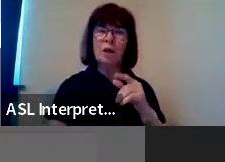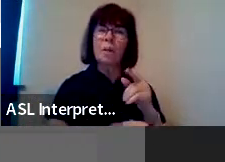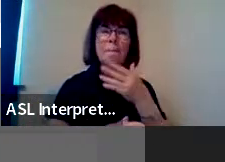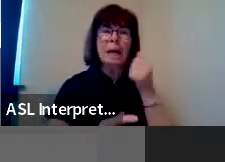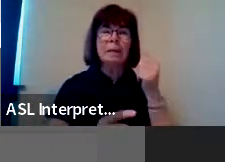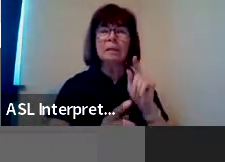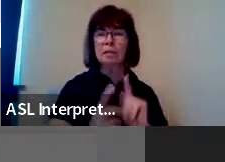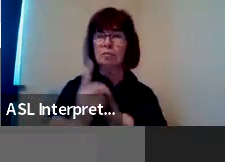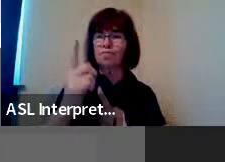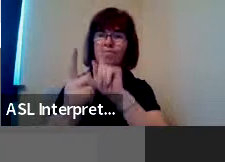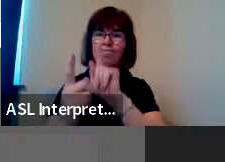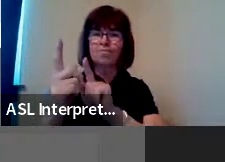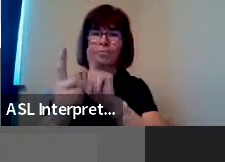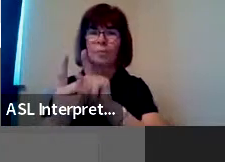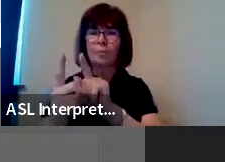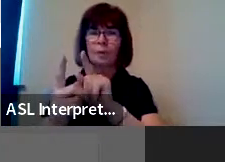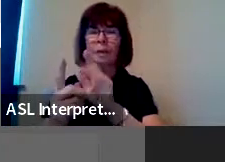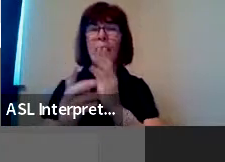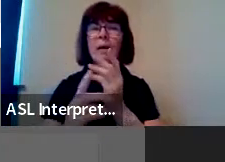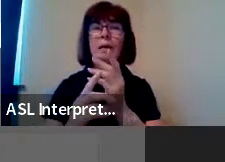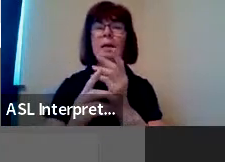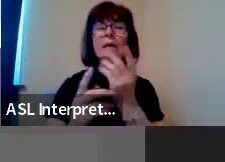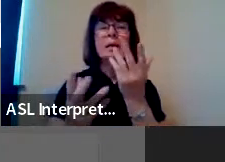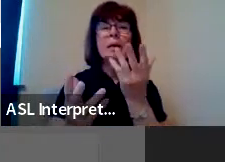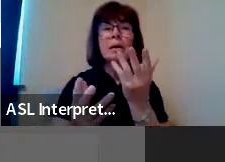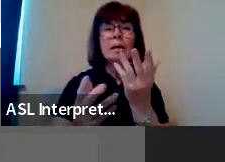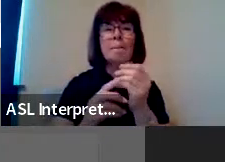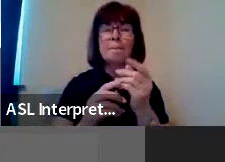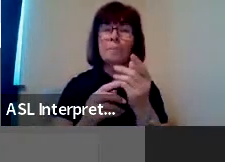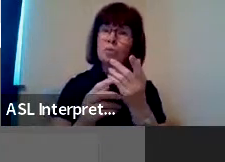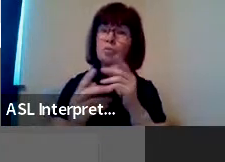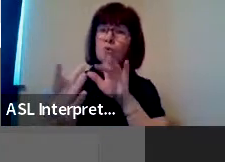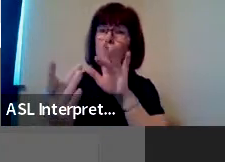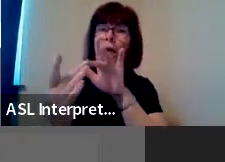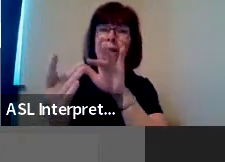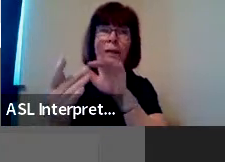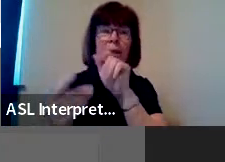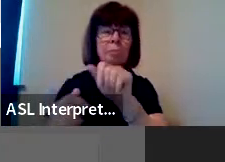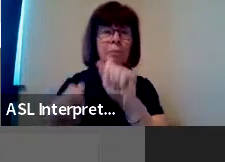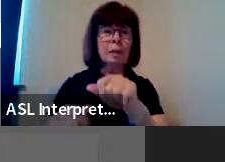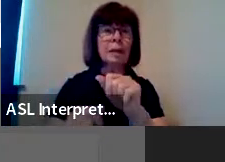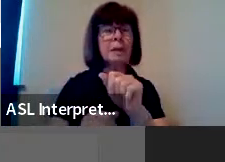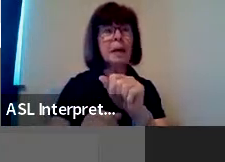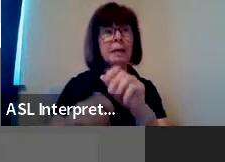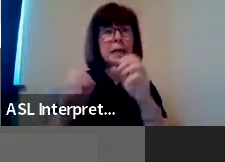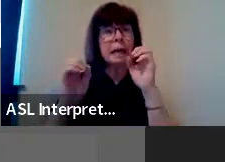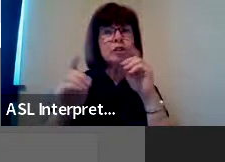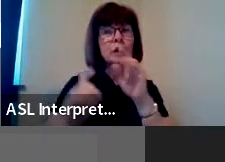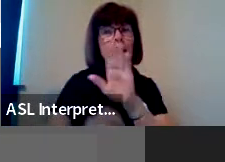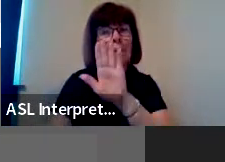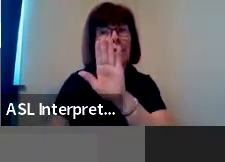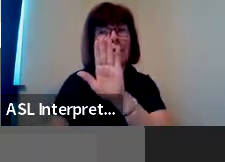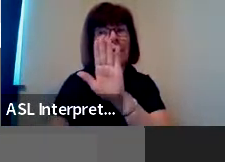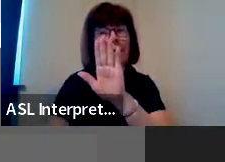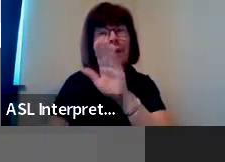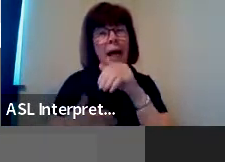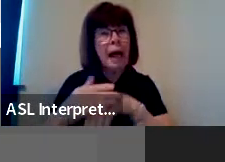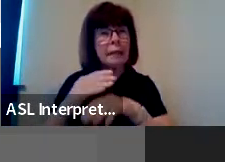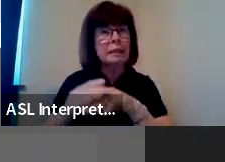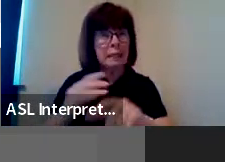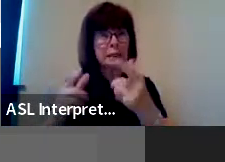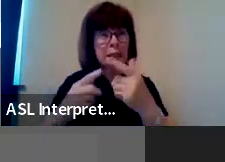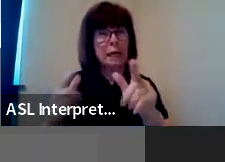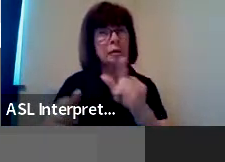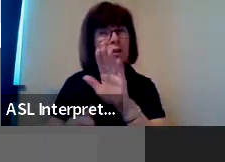the best way to reach people, but also educate them in the language that the access language that we have,